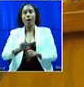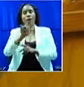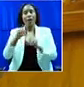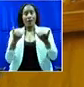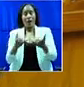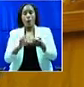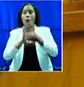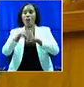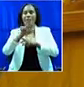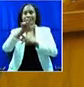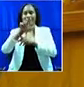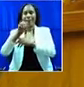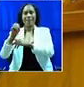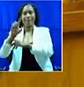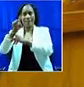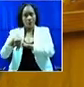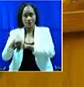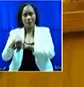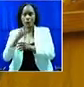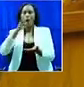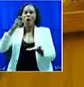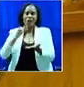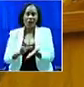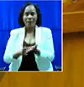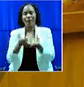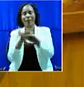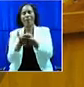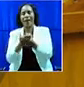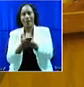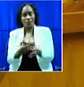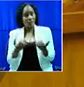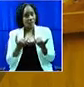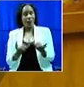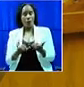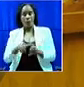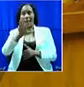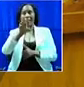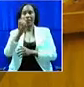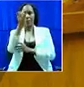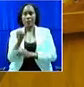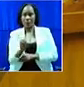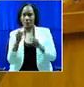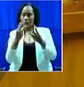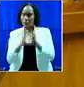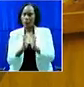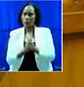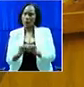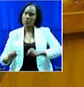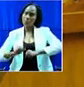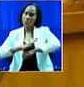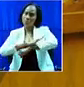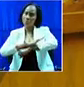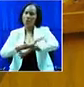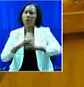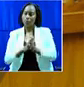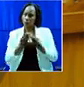700,000 confirmed cases. At present, 90% of those infected have recovered. As a